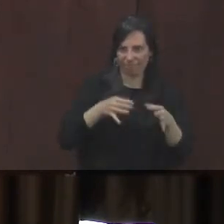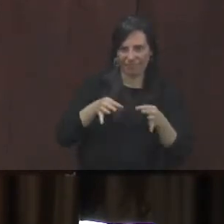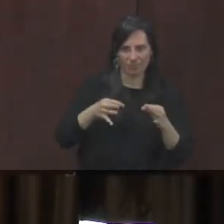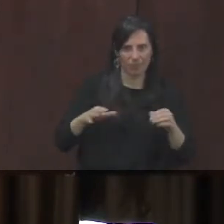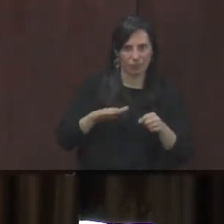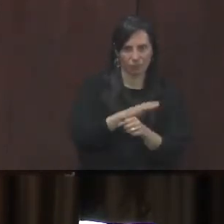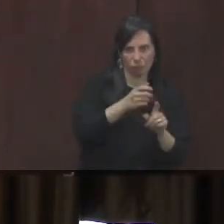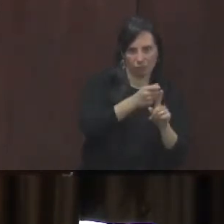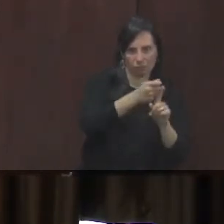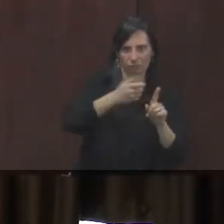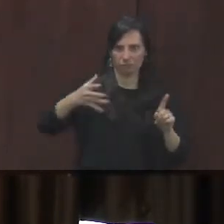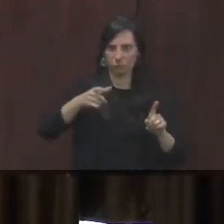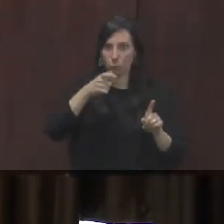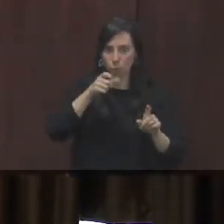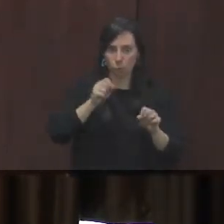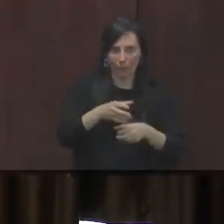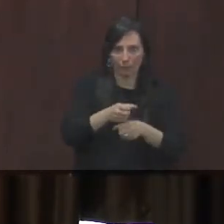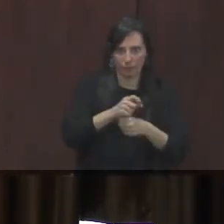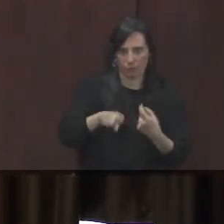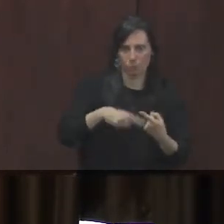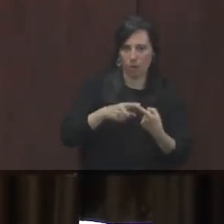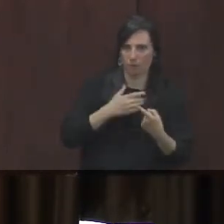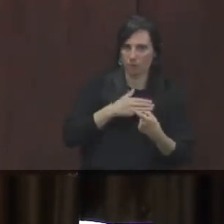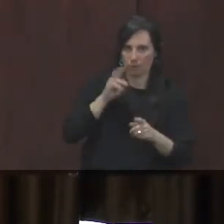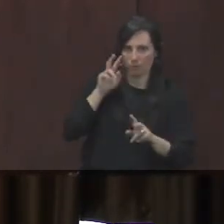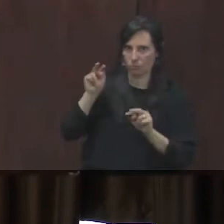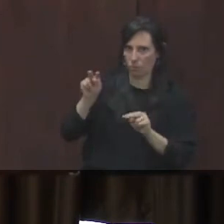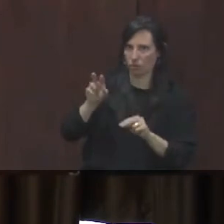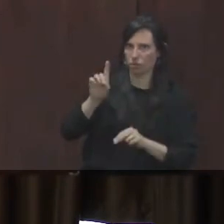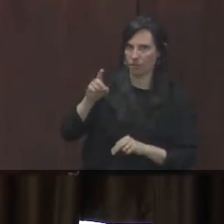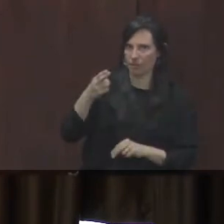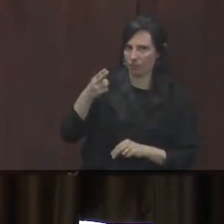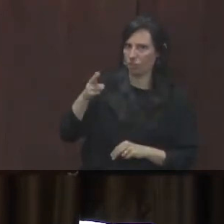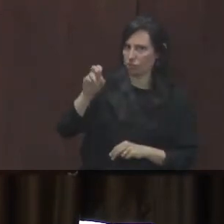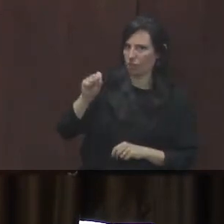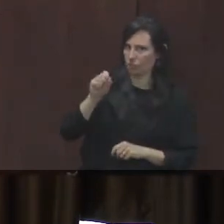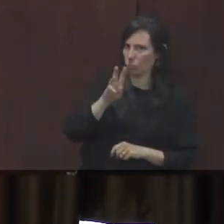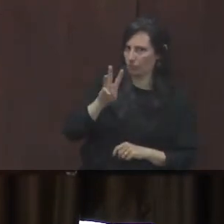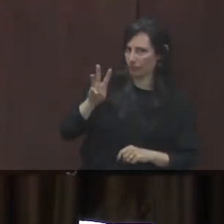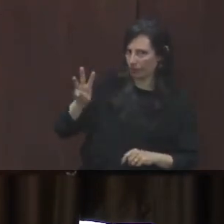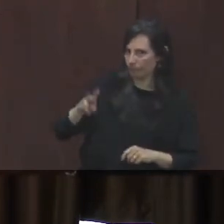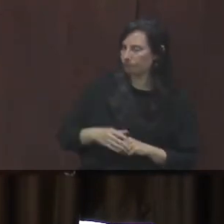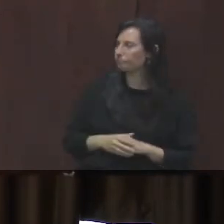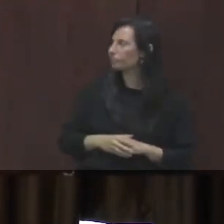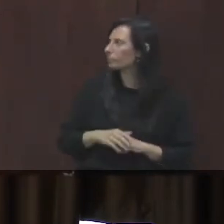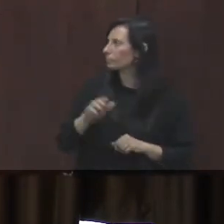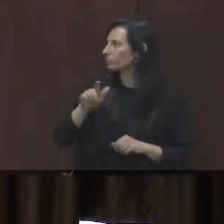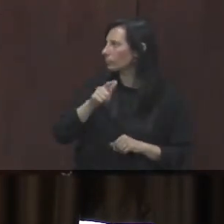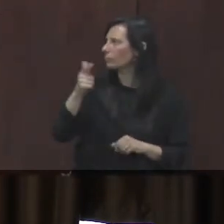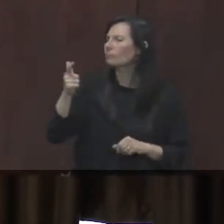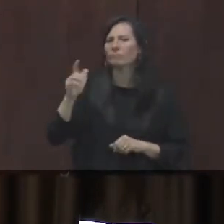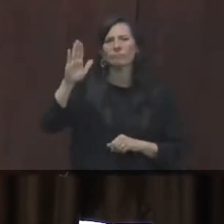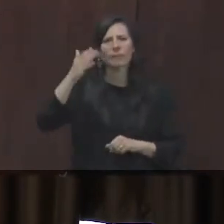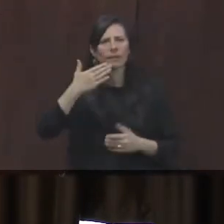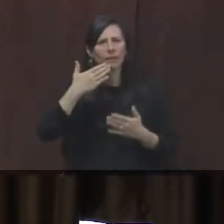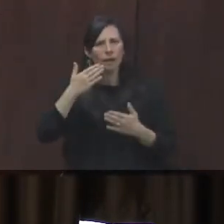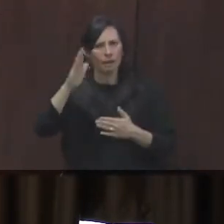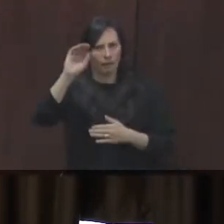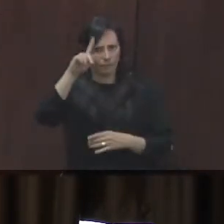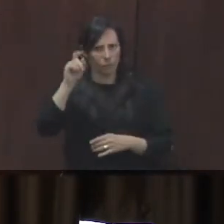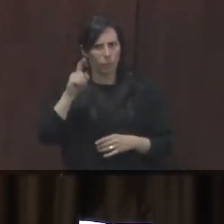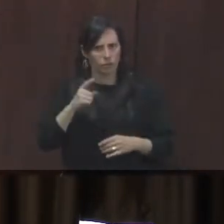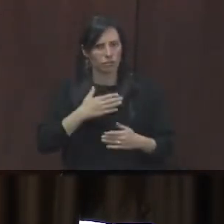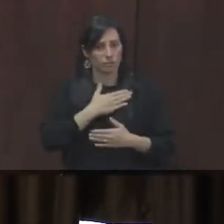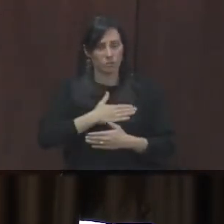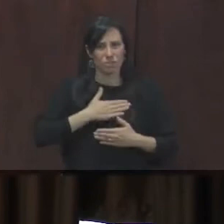I want to follow up a little bit on Commissioner Whiteside's question. I appreciate the work being done to educate folks on how important